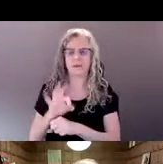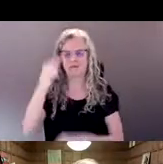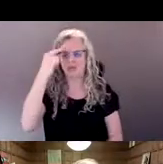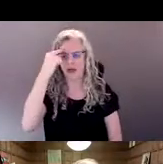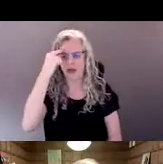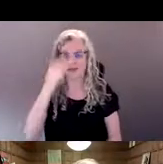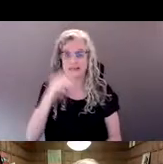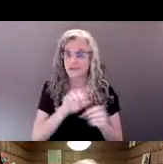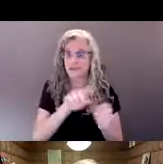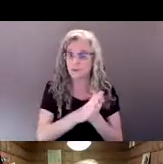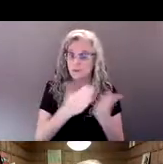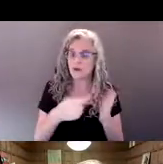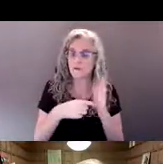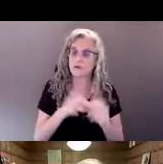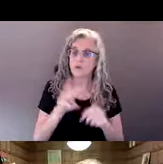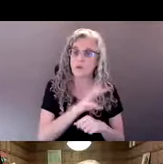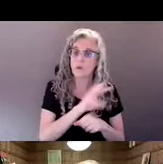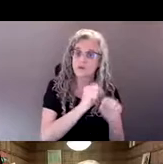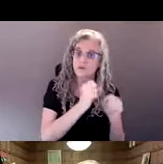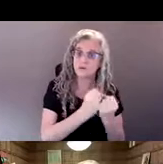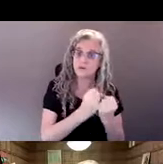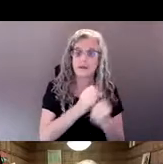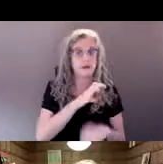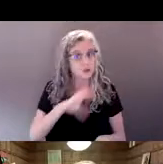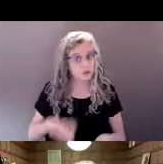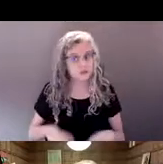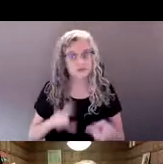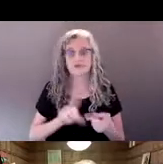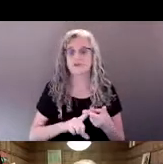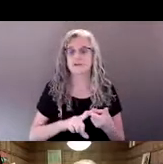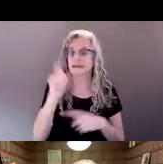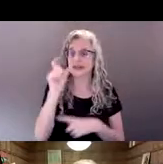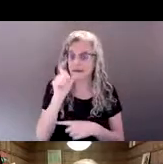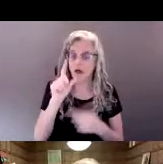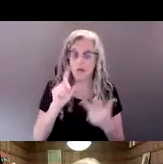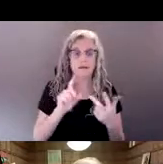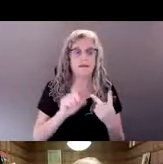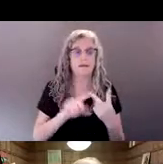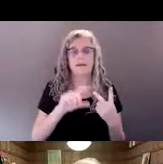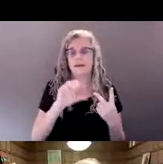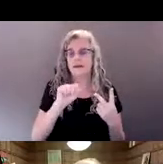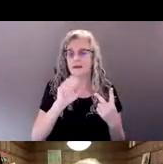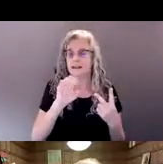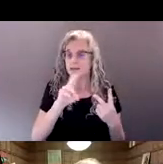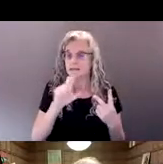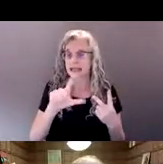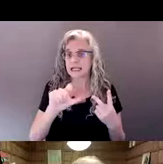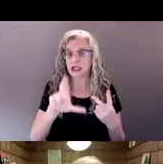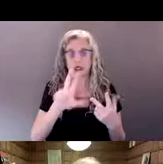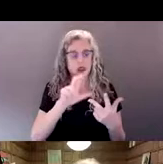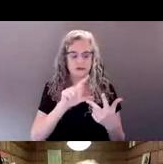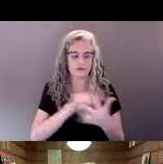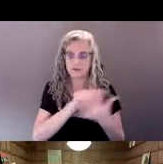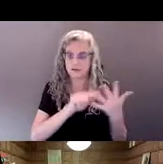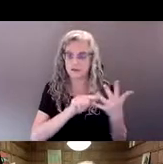Western societies, by which I mean both Christian and Islamic cultures and their secular descendants, learn to think about the world in terms